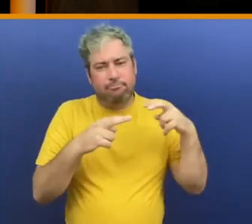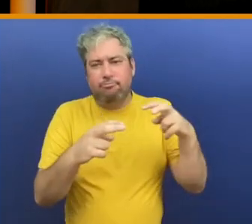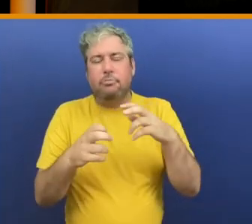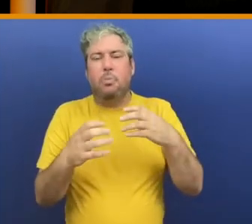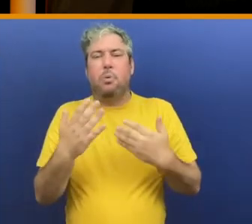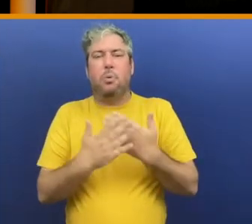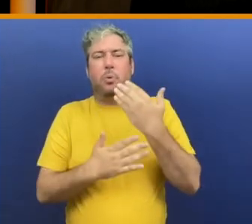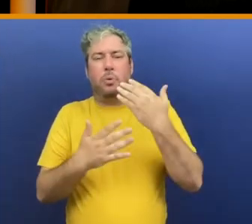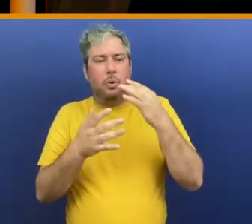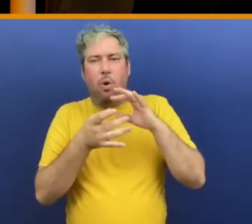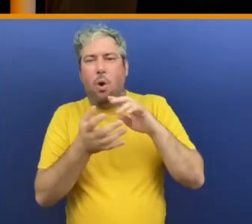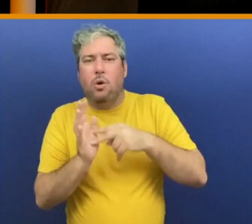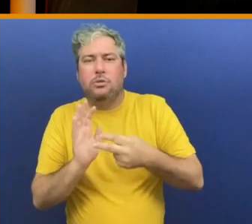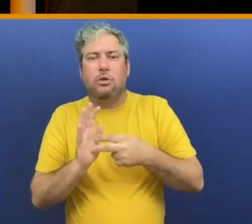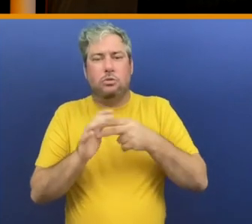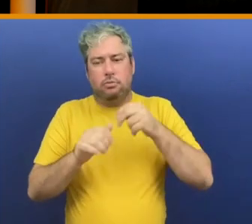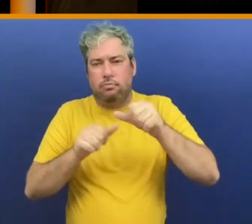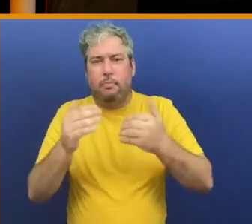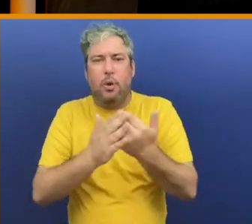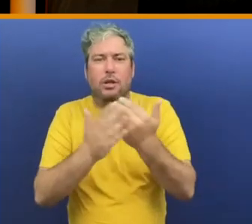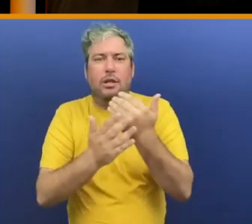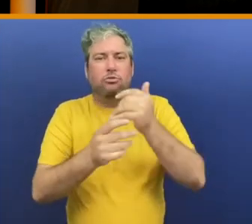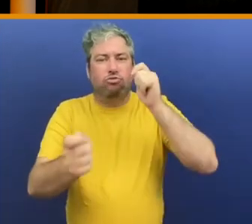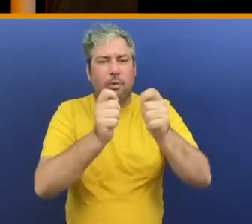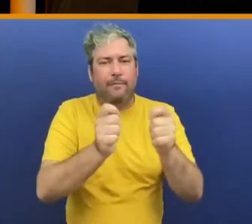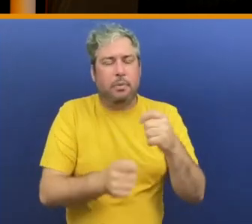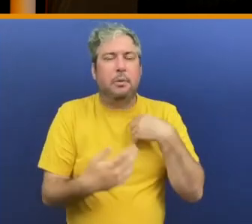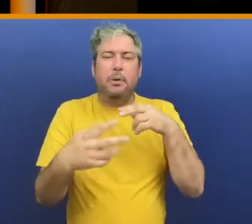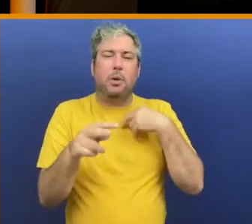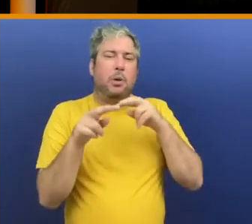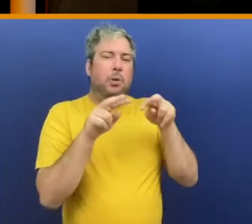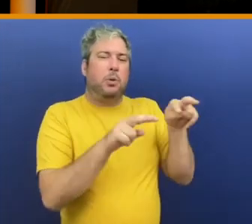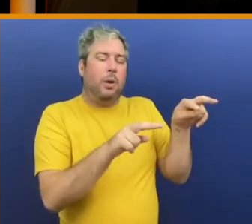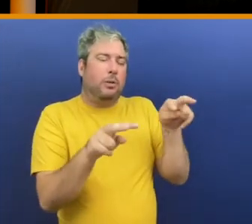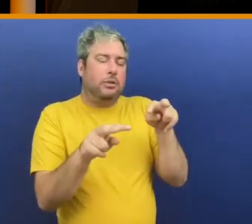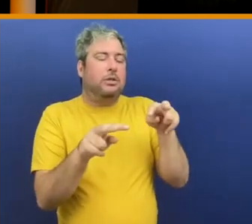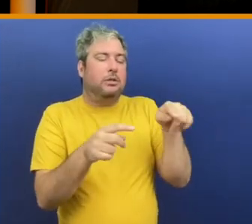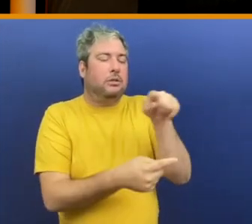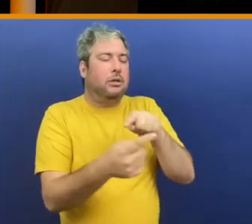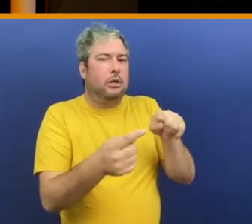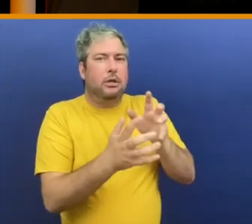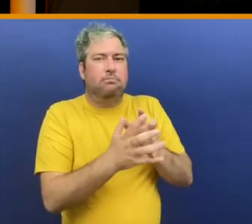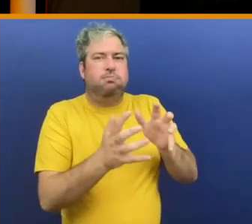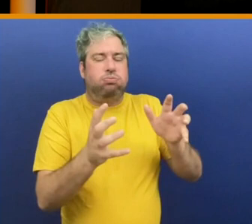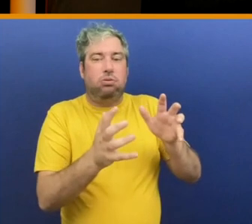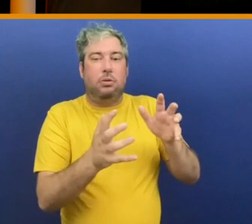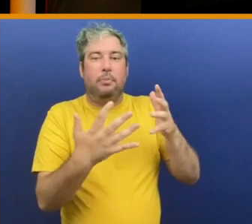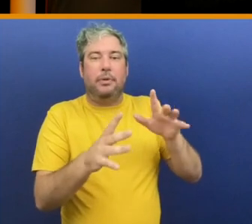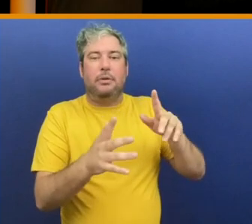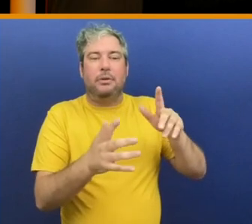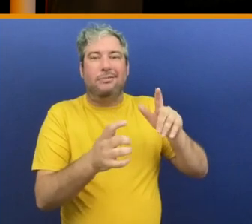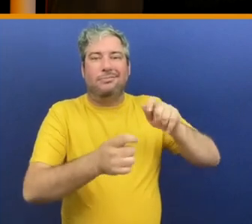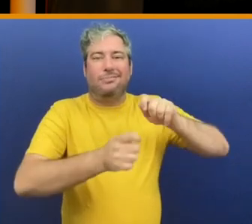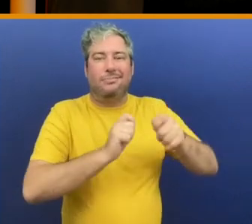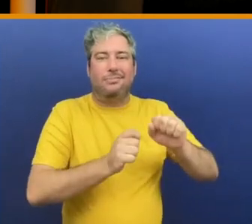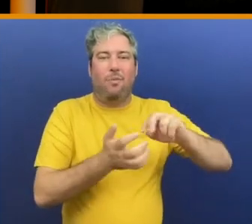noticed is that the ones that have thrived have successfully redesigned their organisations to put their customers at the heart of their decisions.